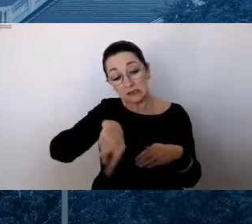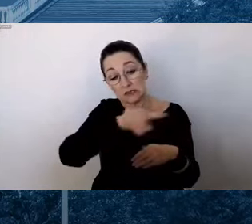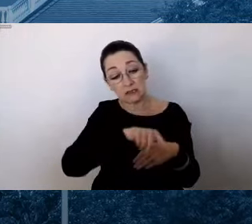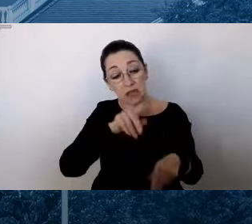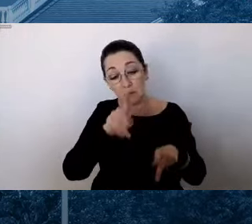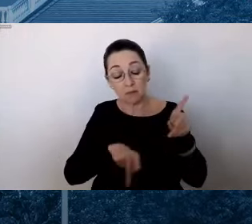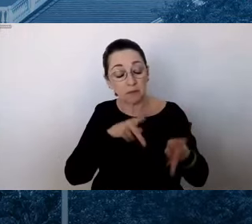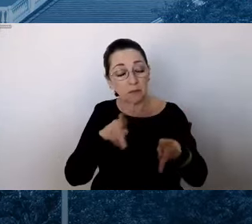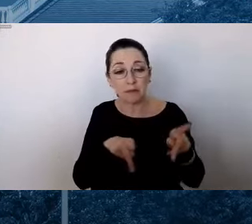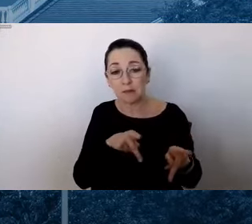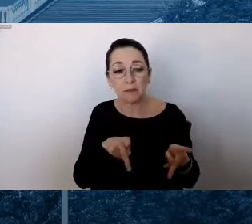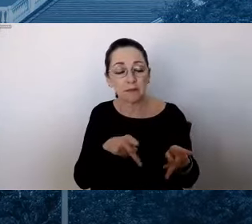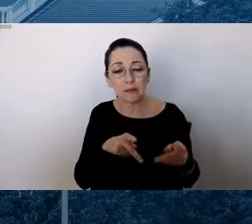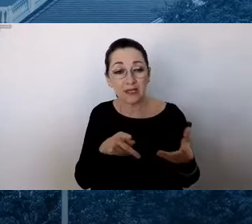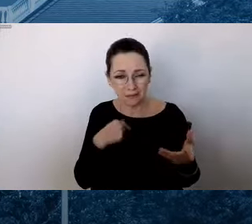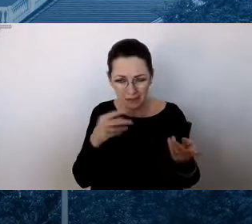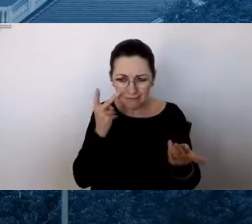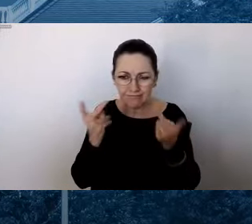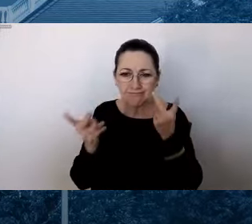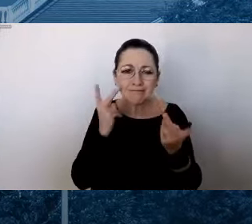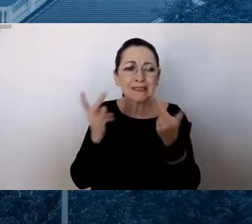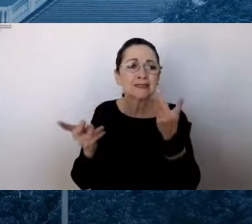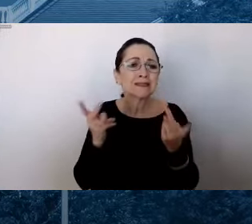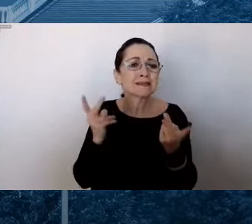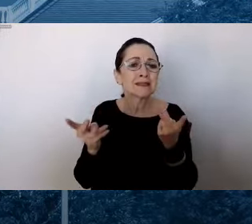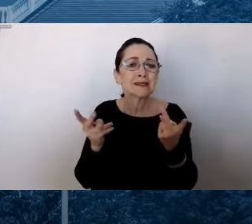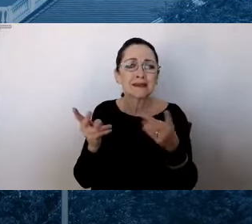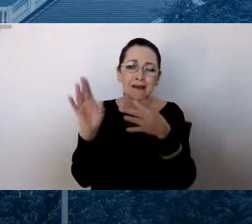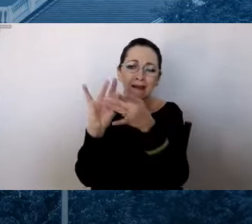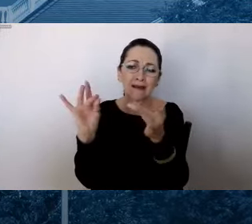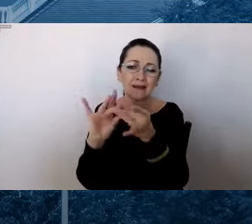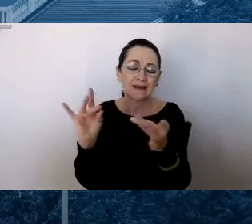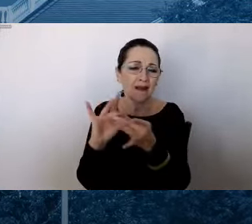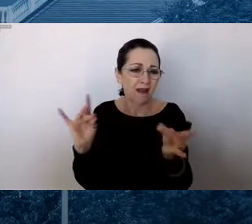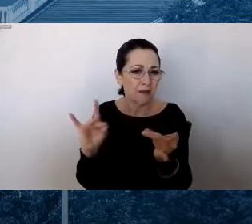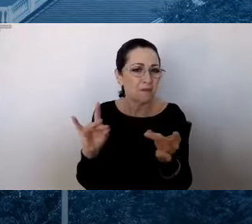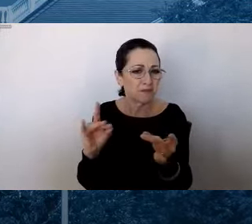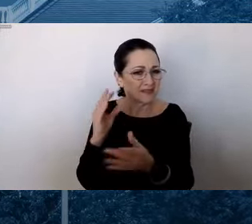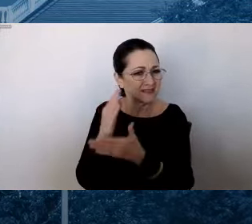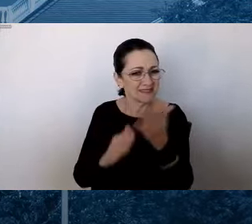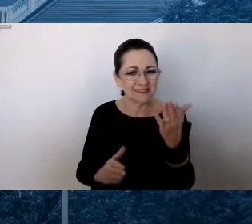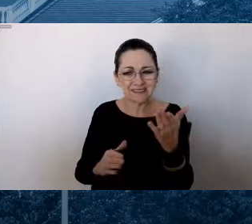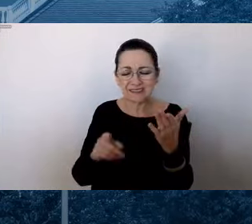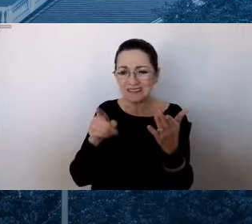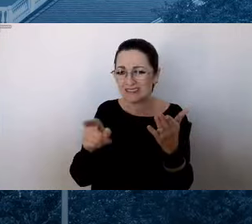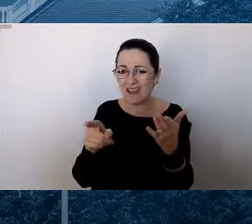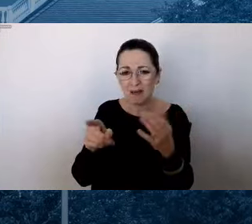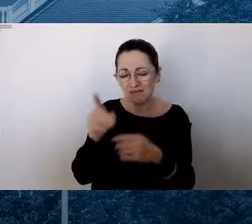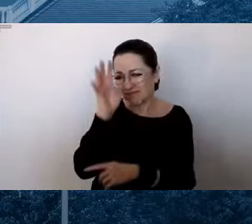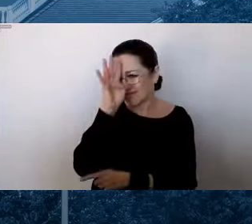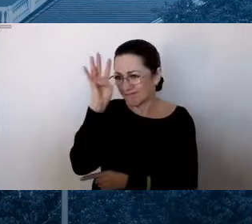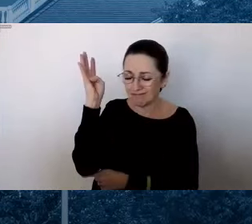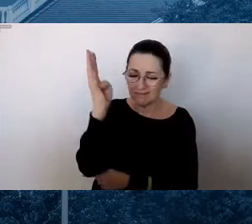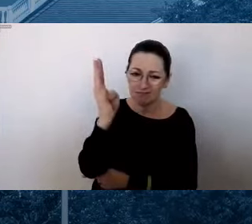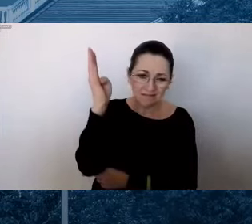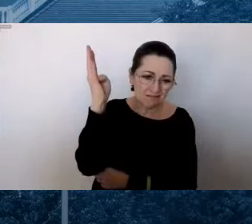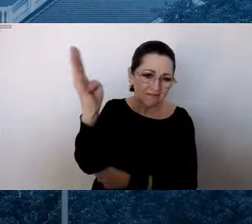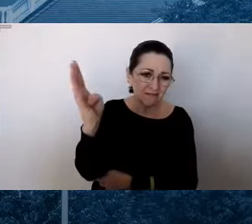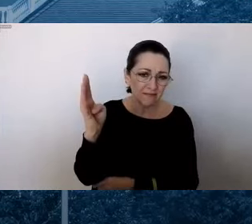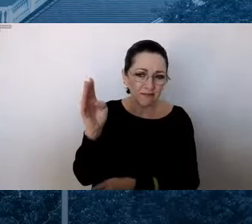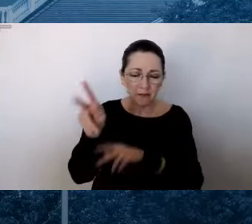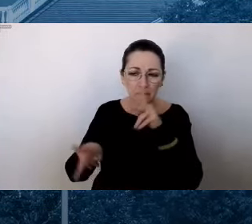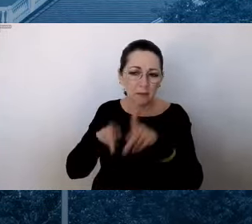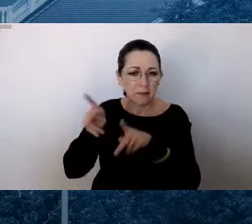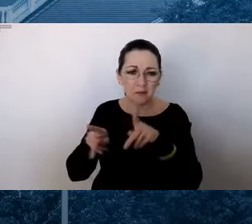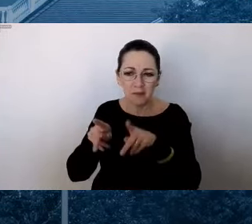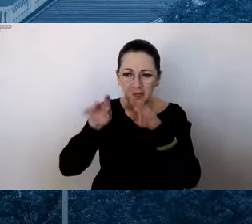I see some of the comments that we get on stories when we cover this, and some of the things that people say are outrageous. How do you